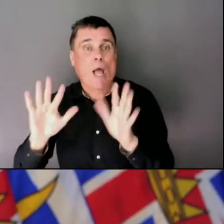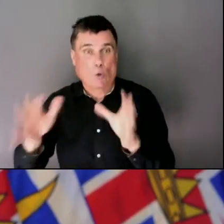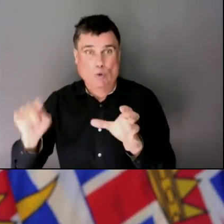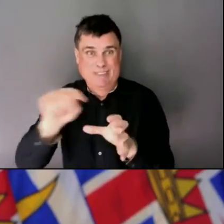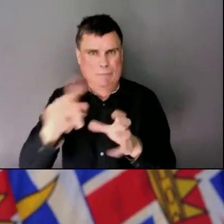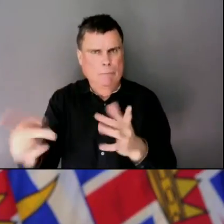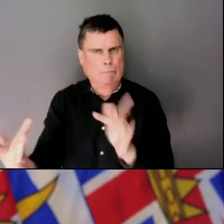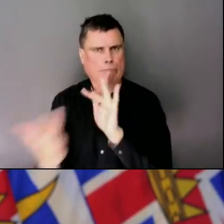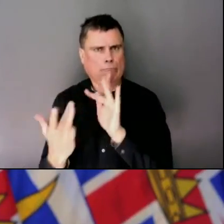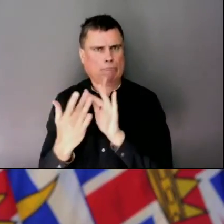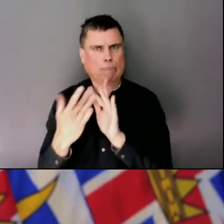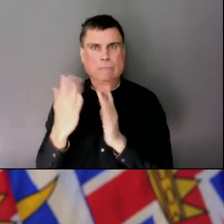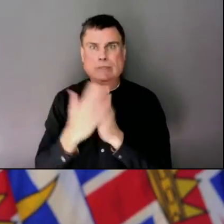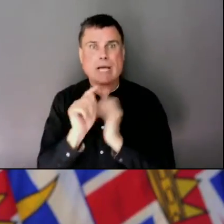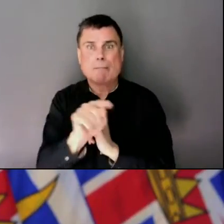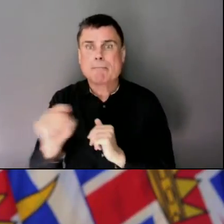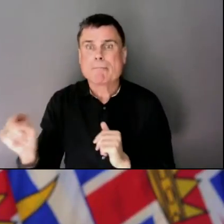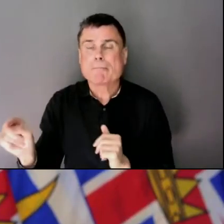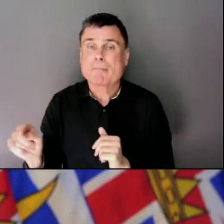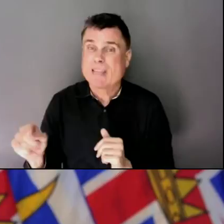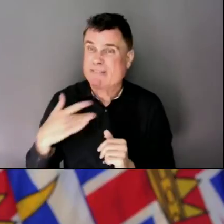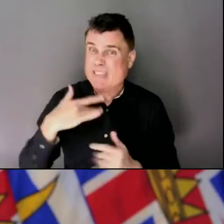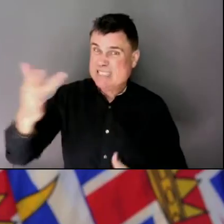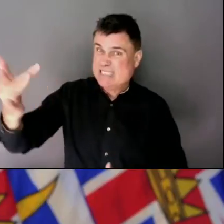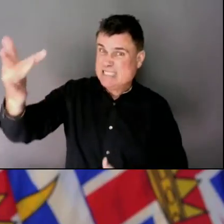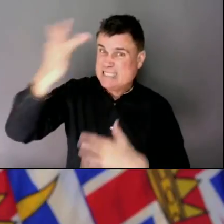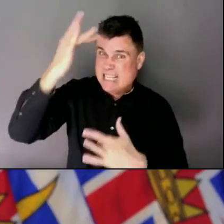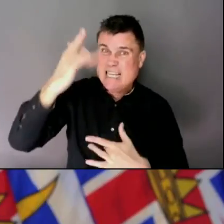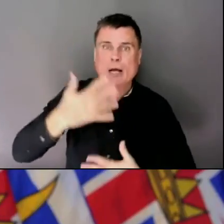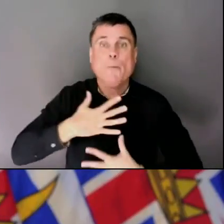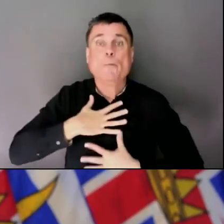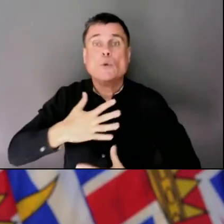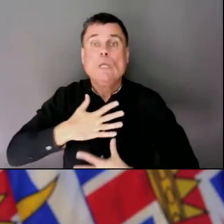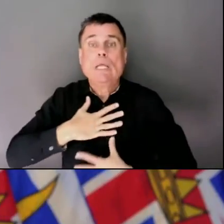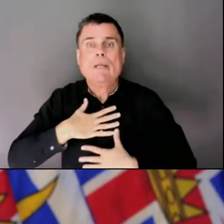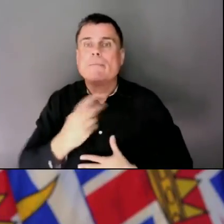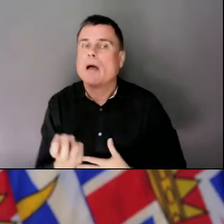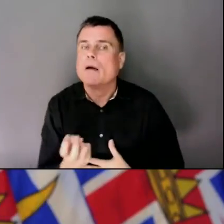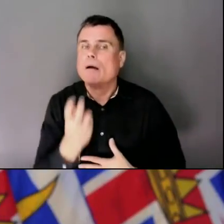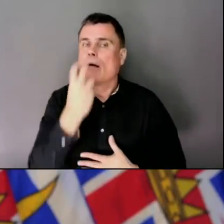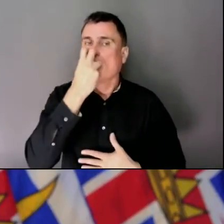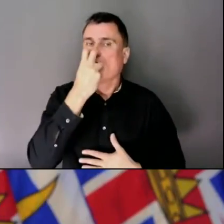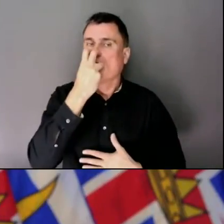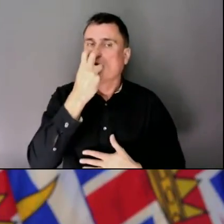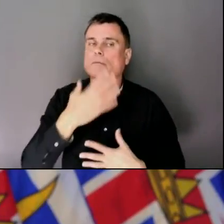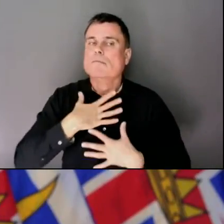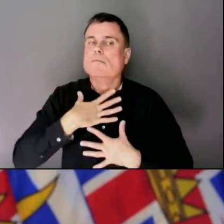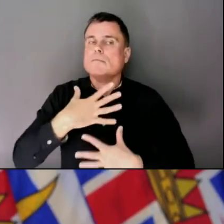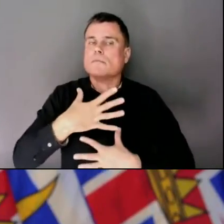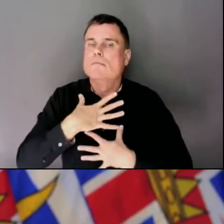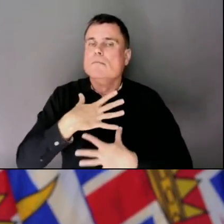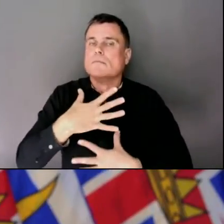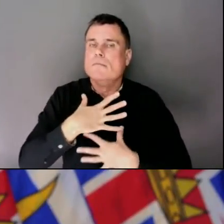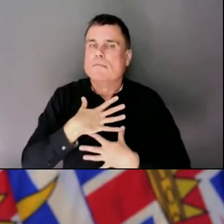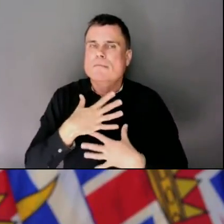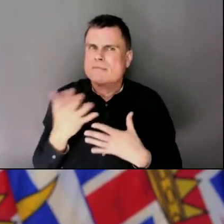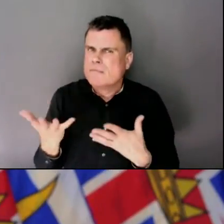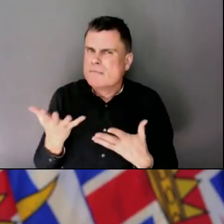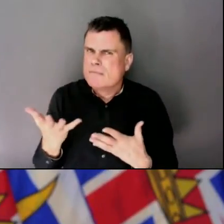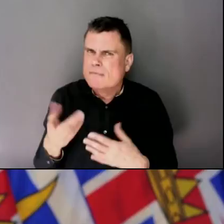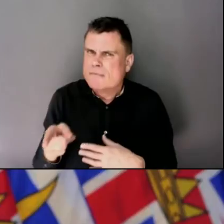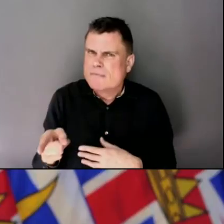ventilators. Some of them have died. What do you say to those extremely vulnerable people watching right now who might be wondering why they're not in phase one or